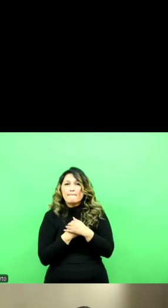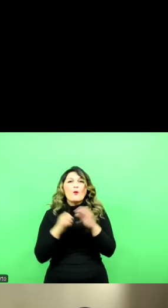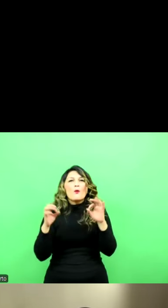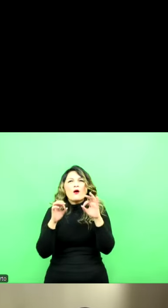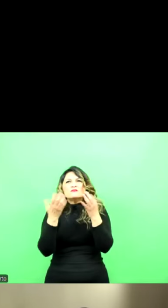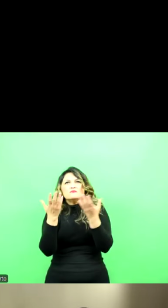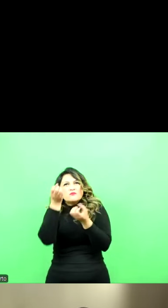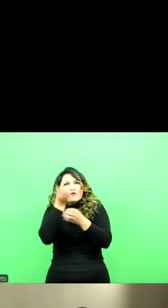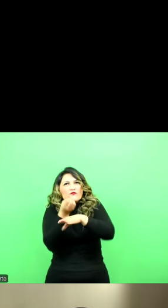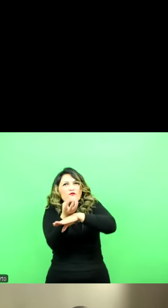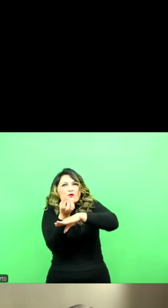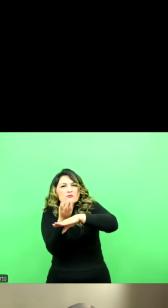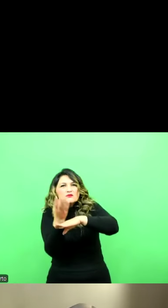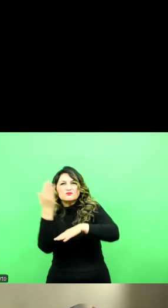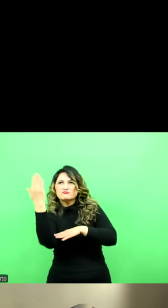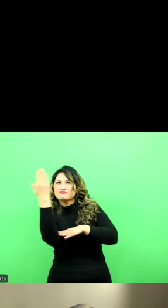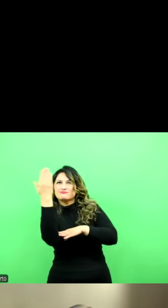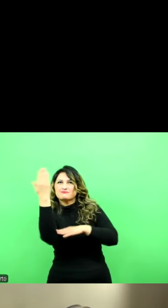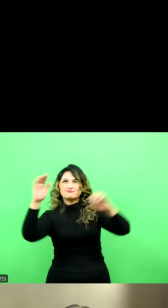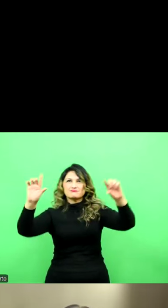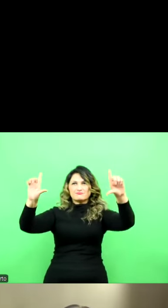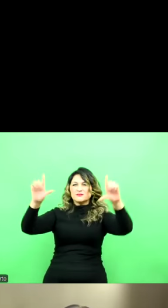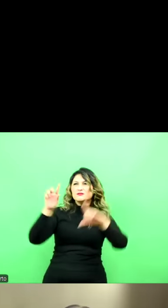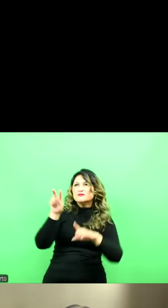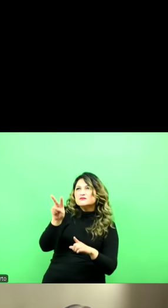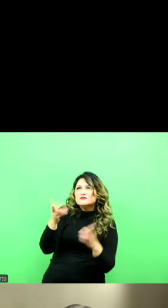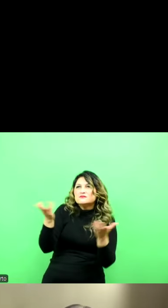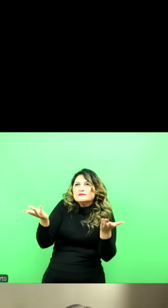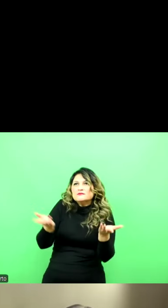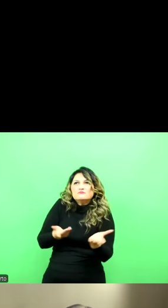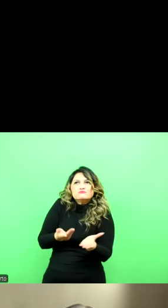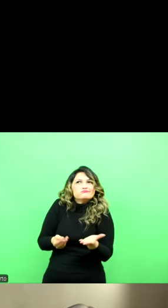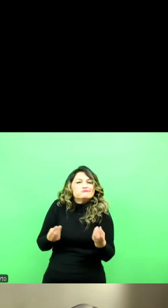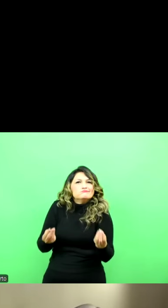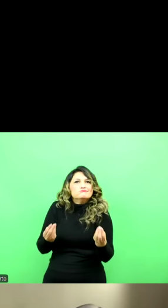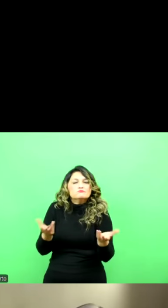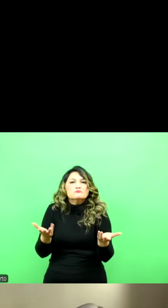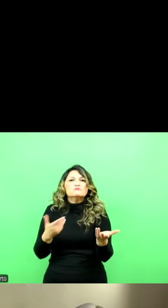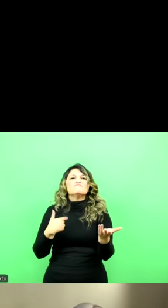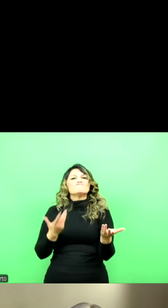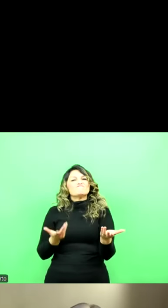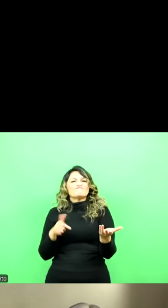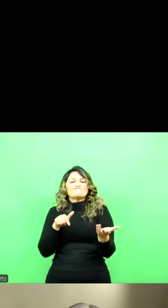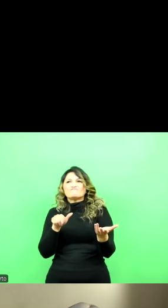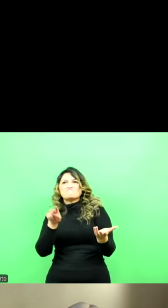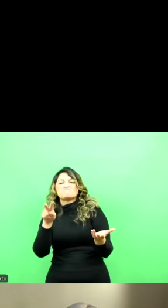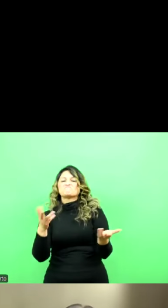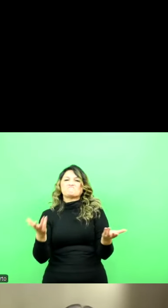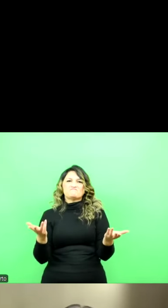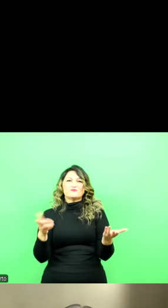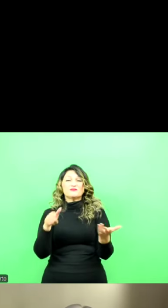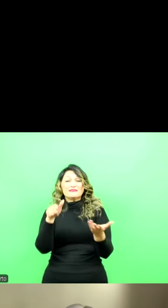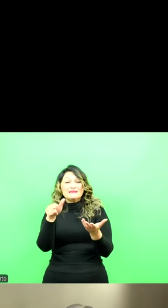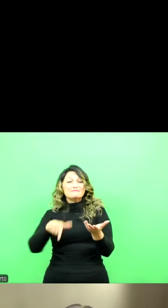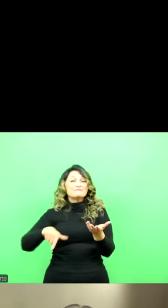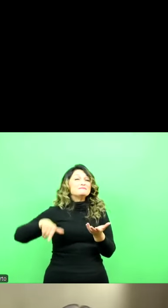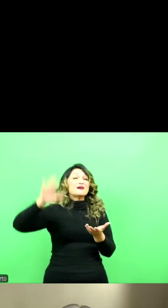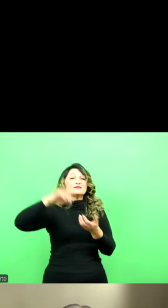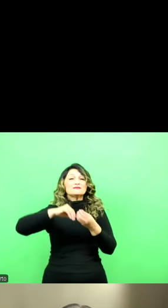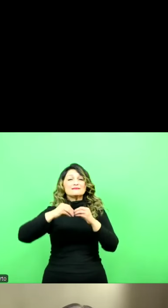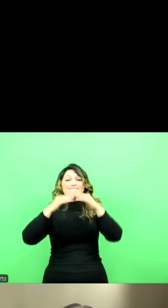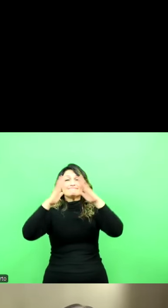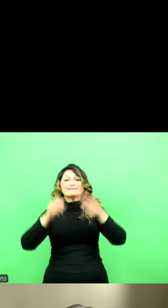that so? Well, we have social and economic marginalization that can actually inhibit